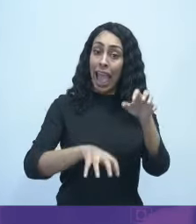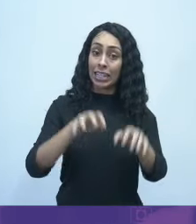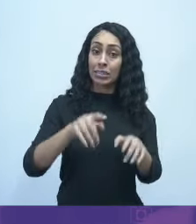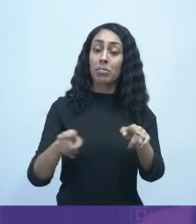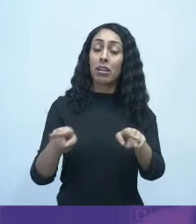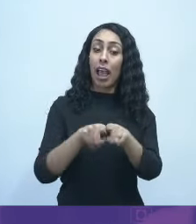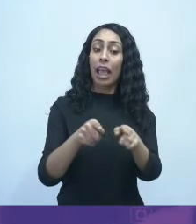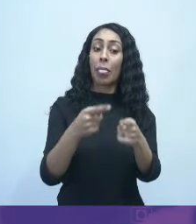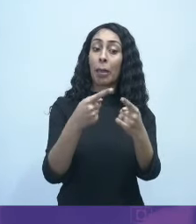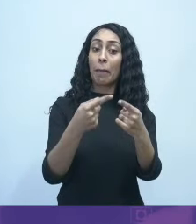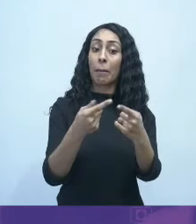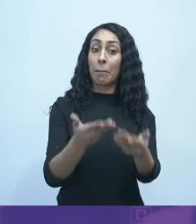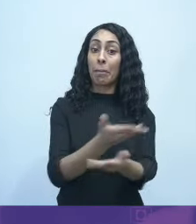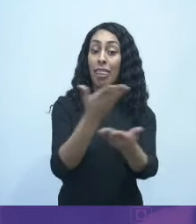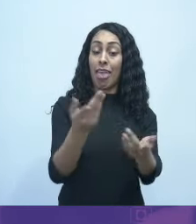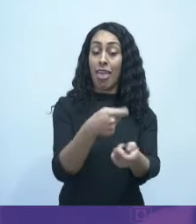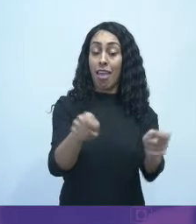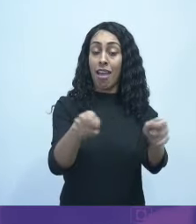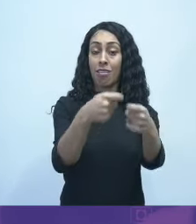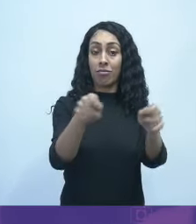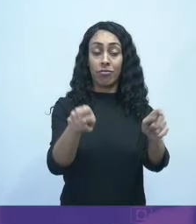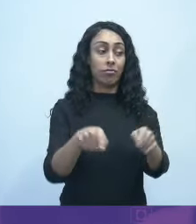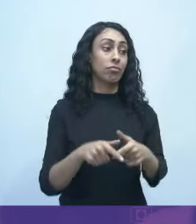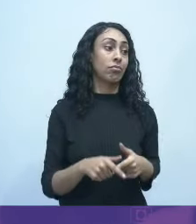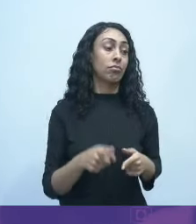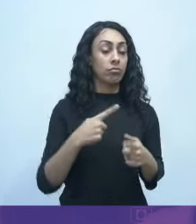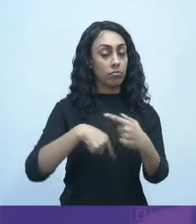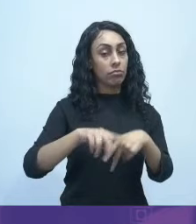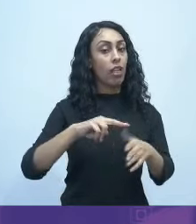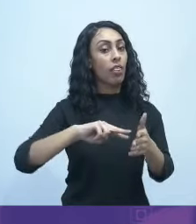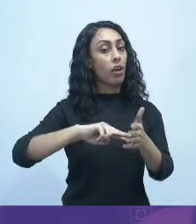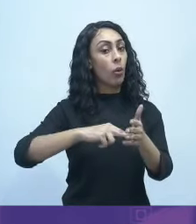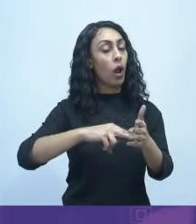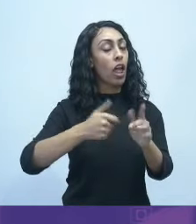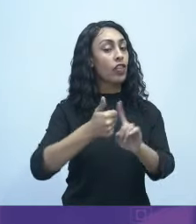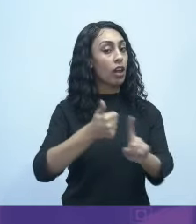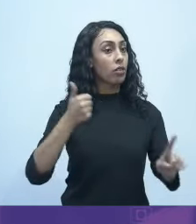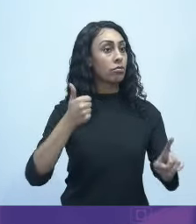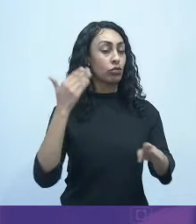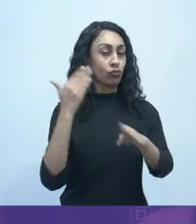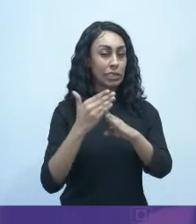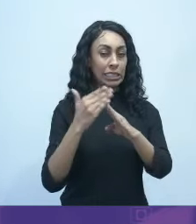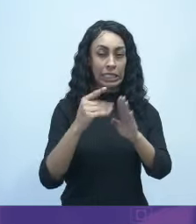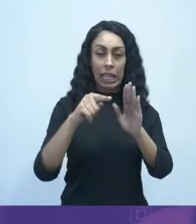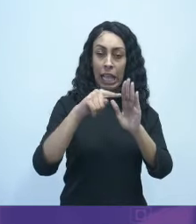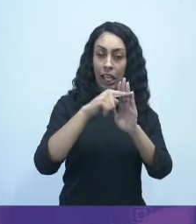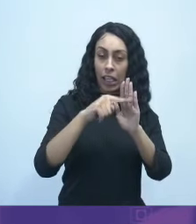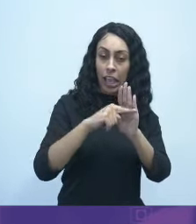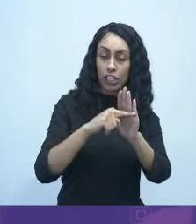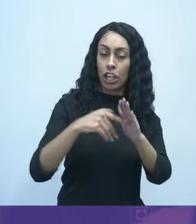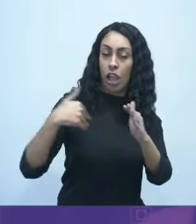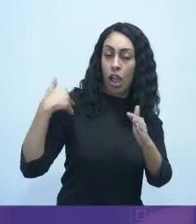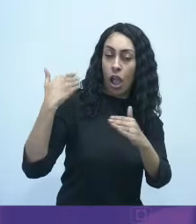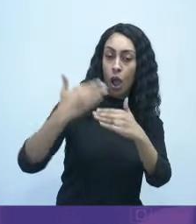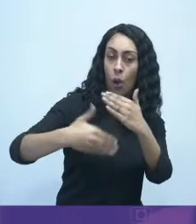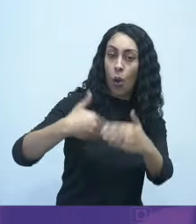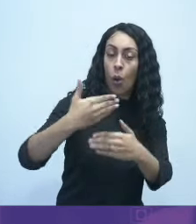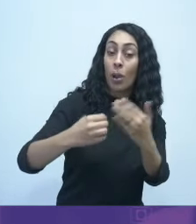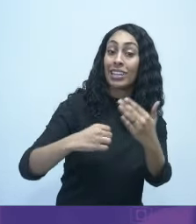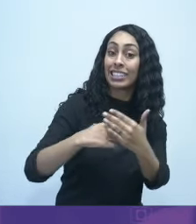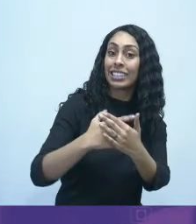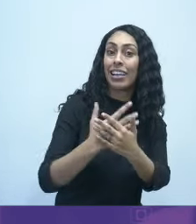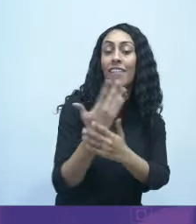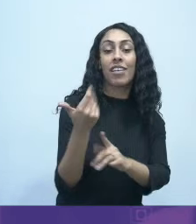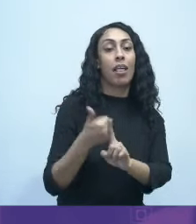look at all the processes and the areas of work that we do as a company, and to keep that really on the agenda and ongoing as we develop as a